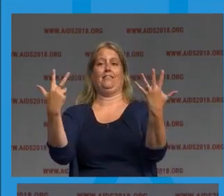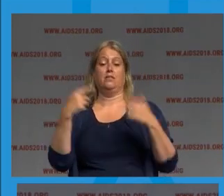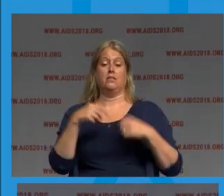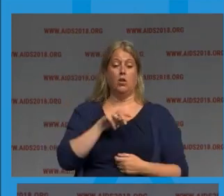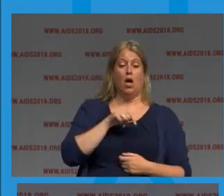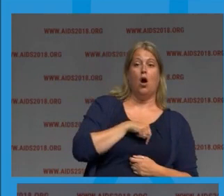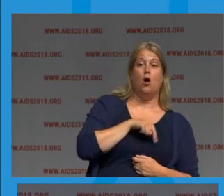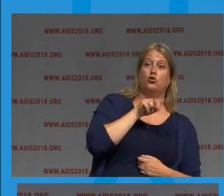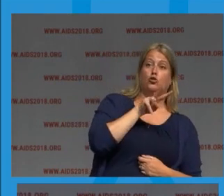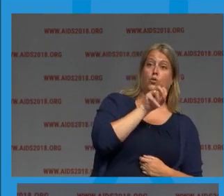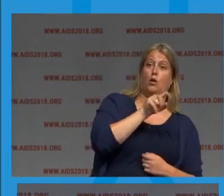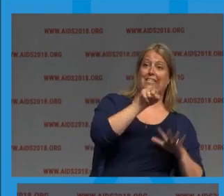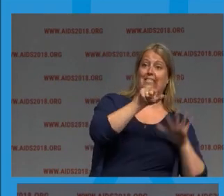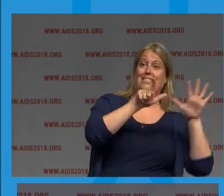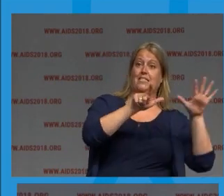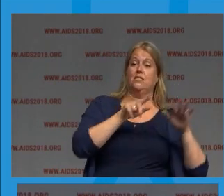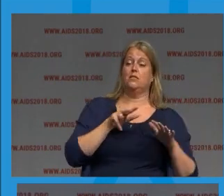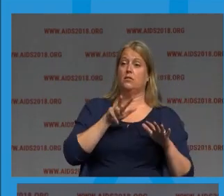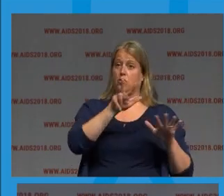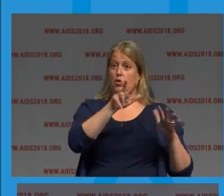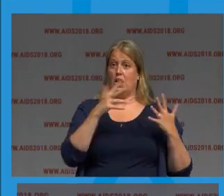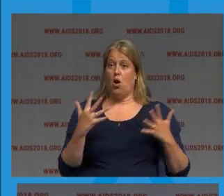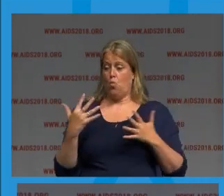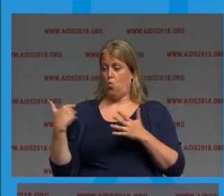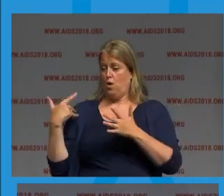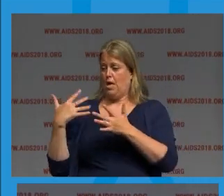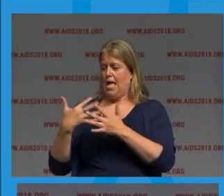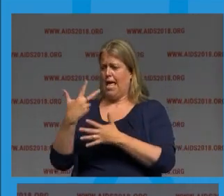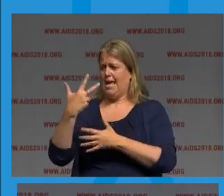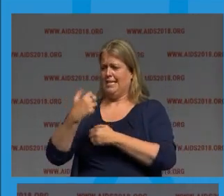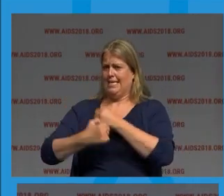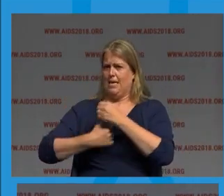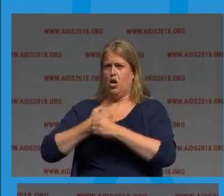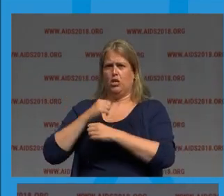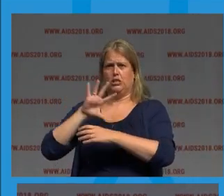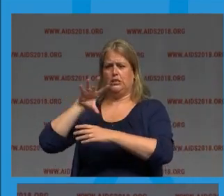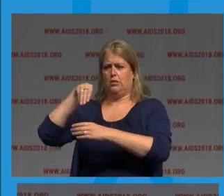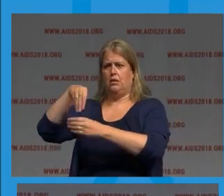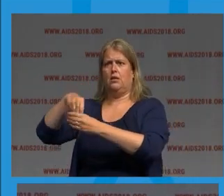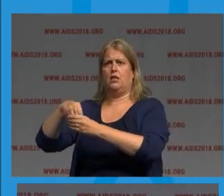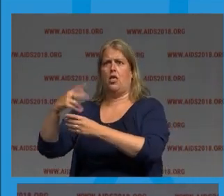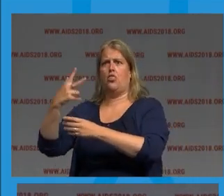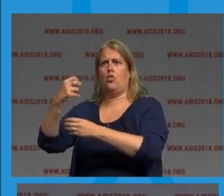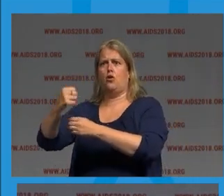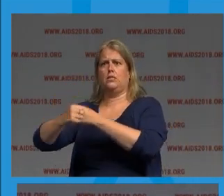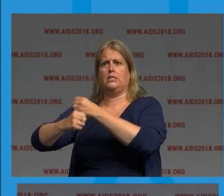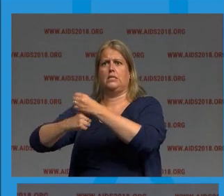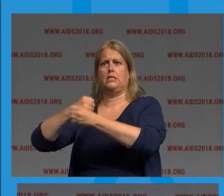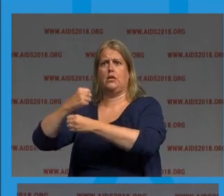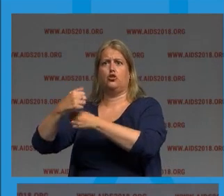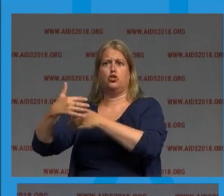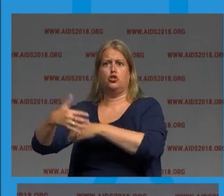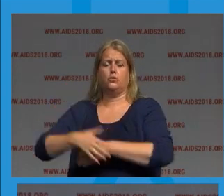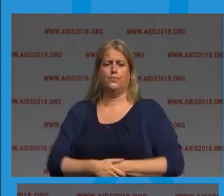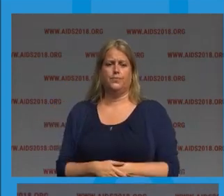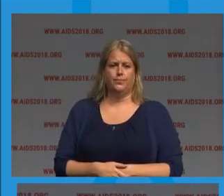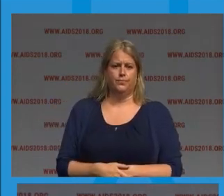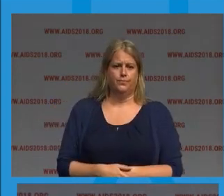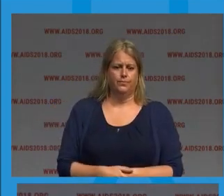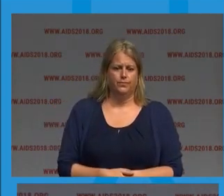2018. So he's already 8 years, at least 8 years into that 30-year sentence.